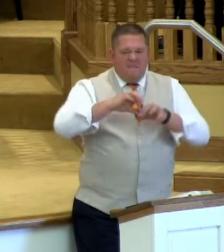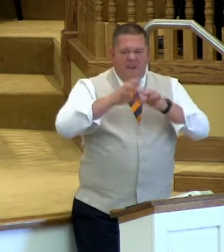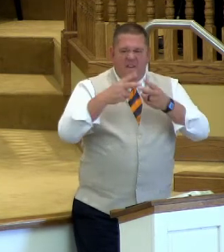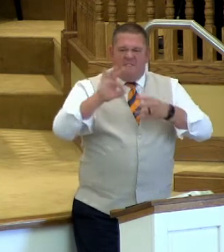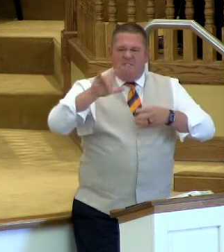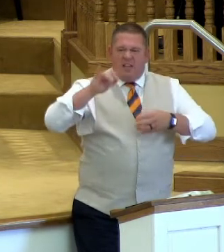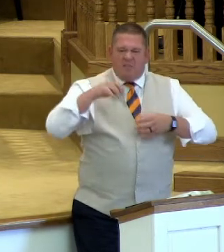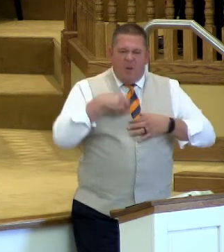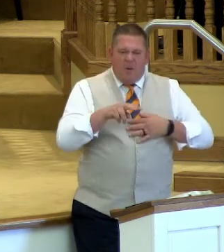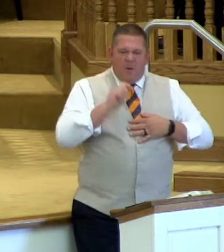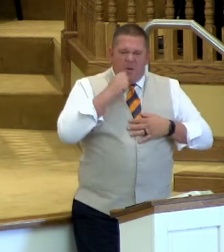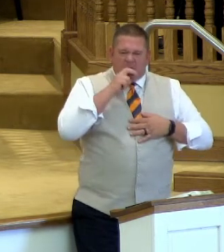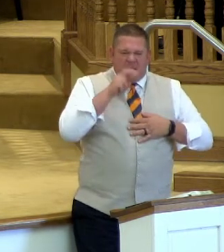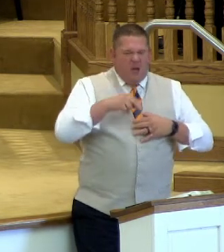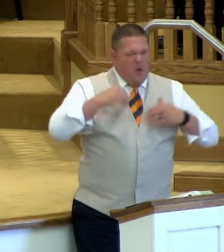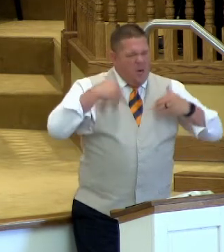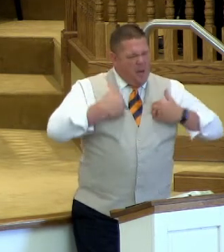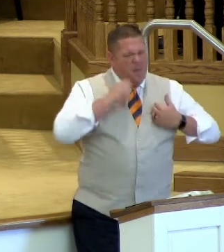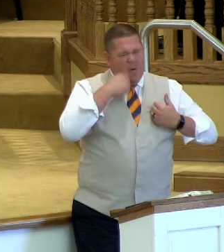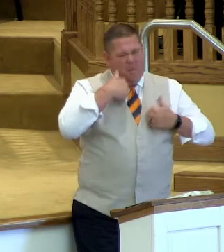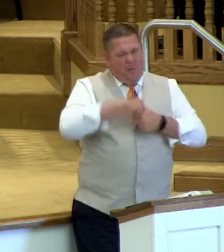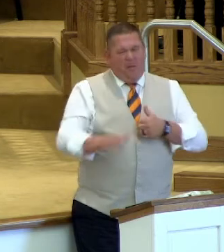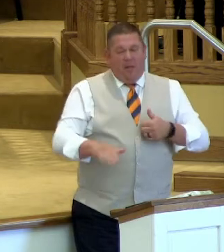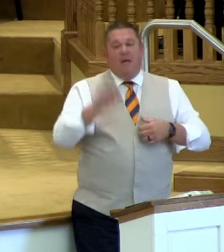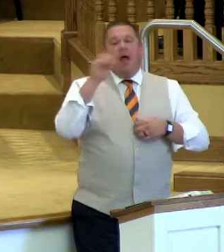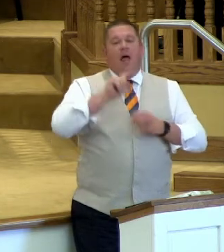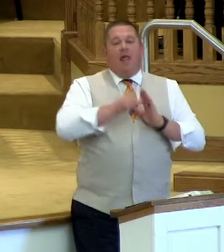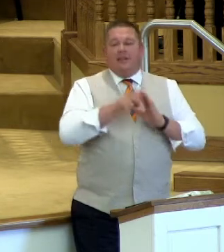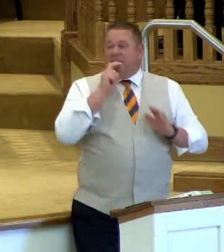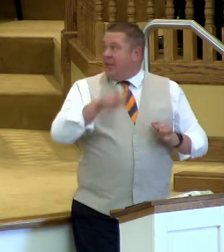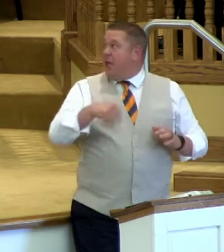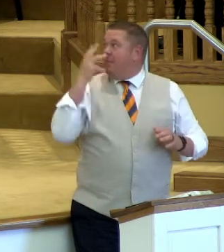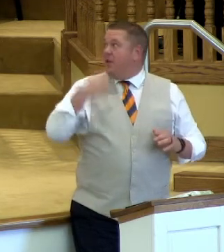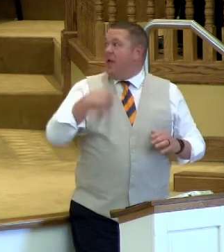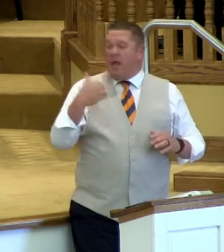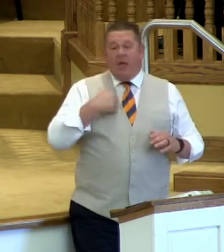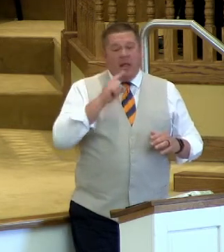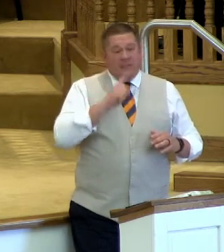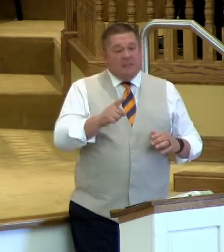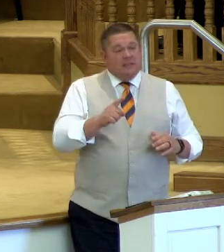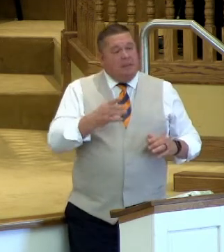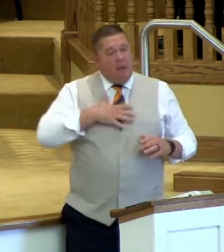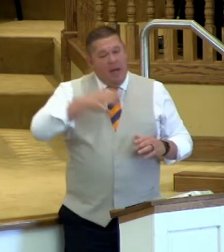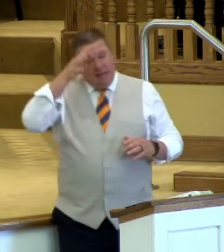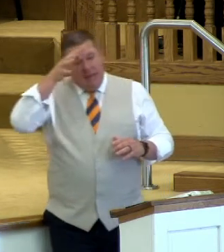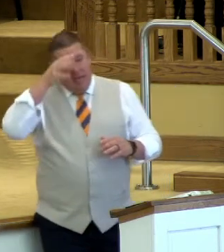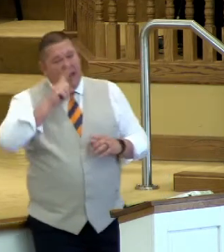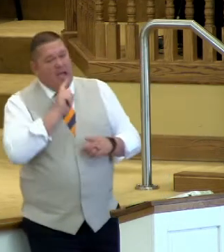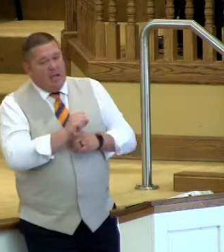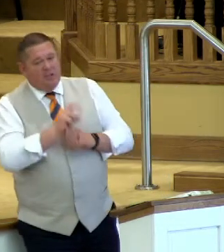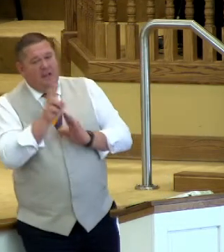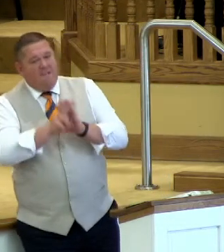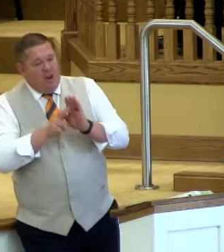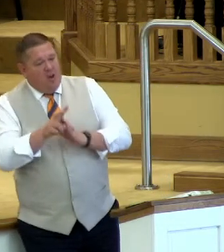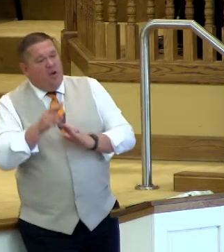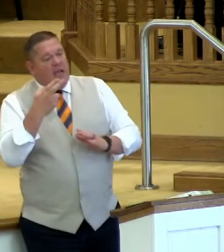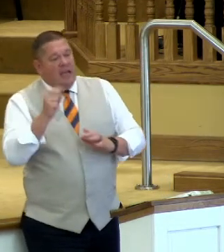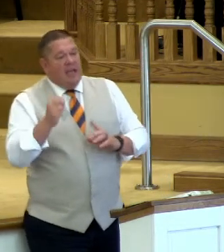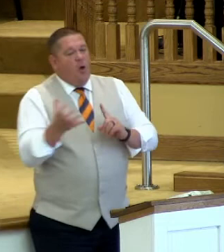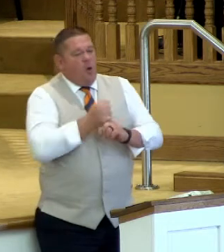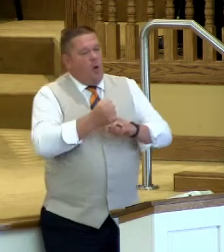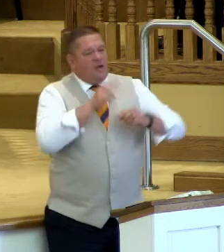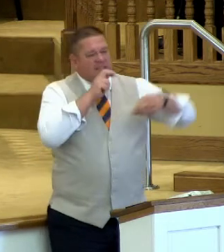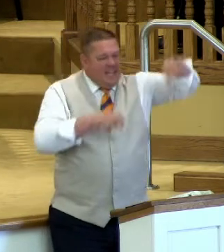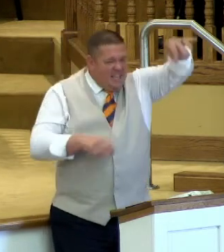flexible and stuff. I was like, man, that is a cool animal. I found out it was a snake. The other experience I have is my dad, there's actually video footage of it. He's